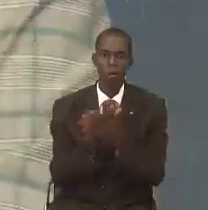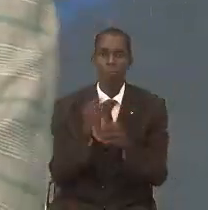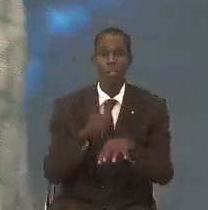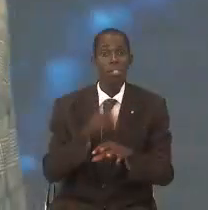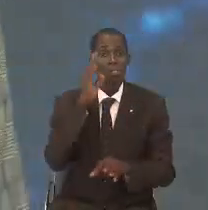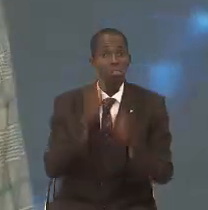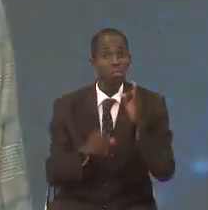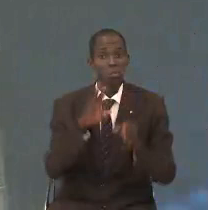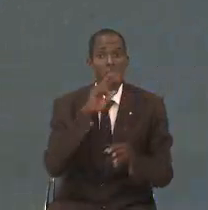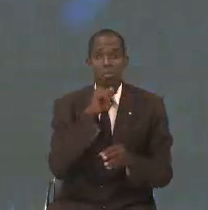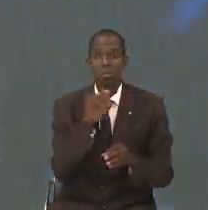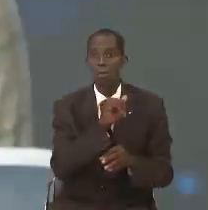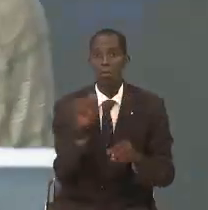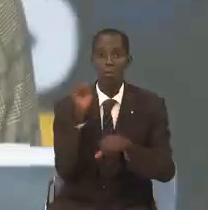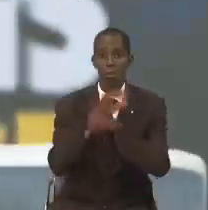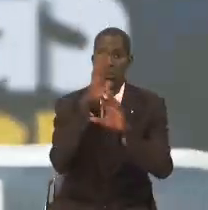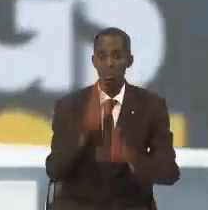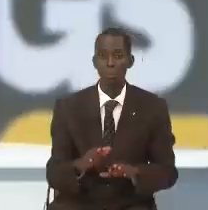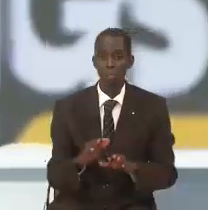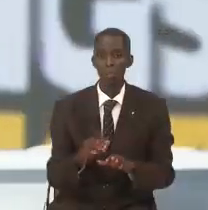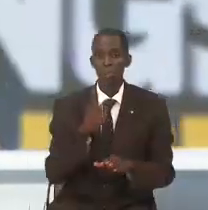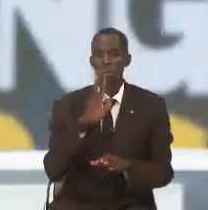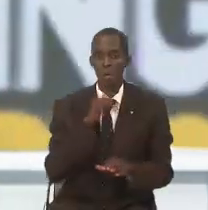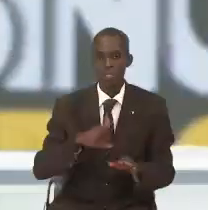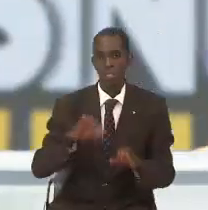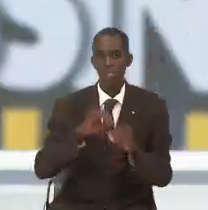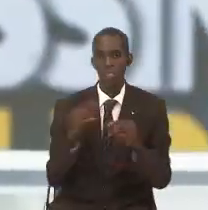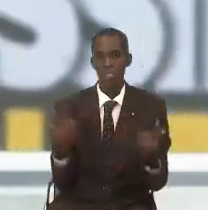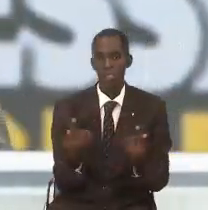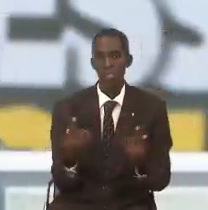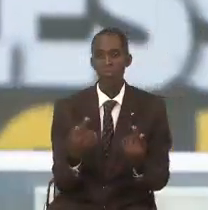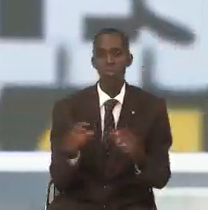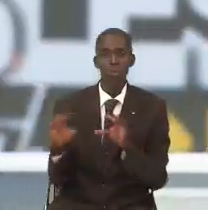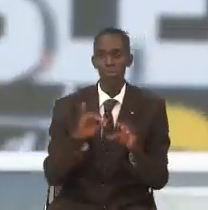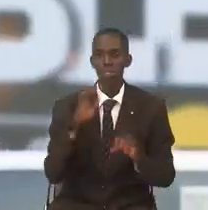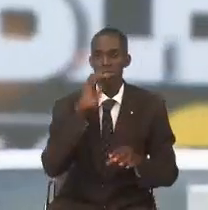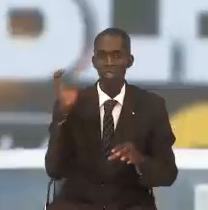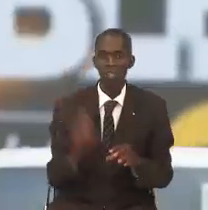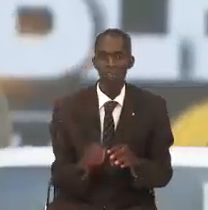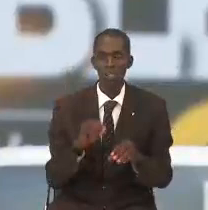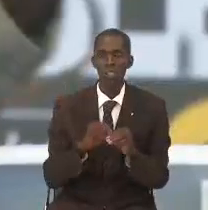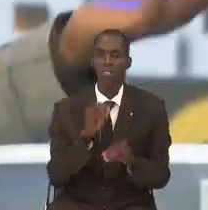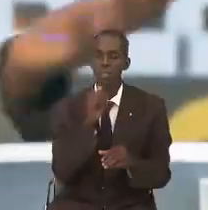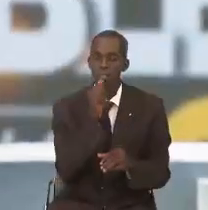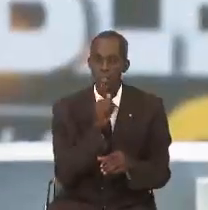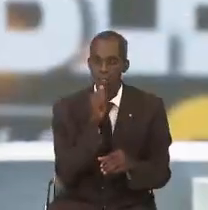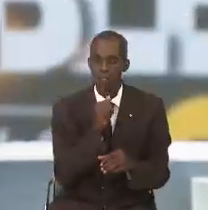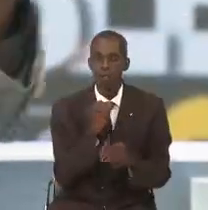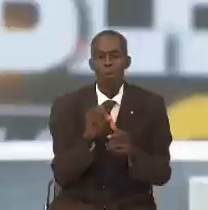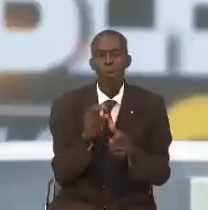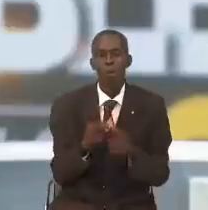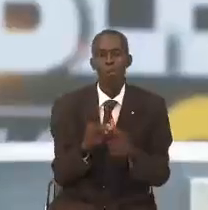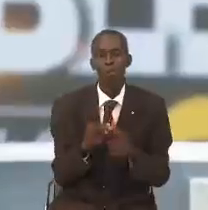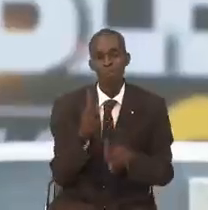overcomer, if you're sinning, you're doing evil in secret, although somebody might call you